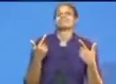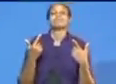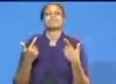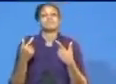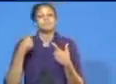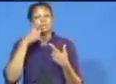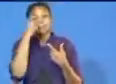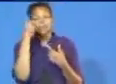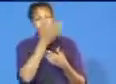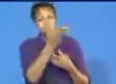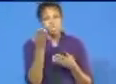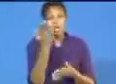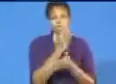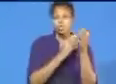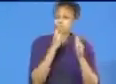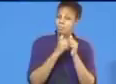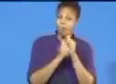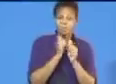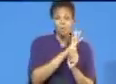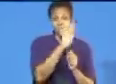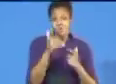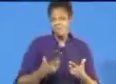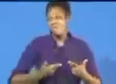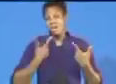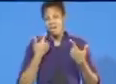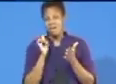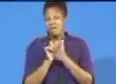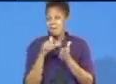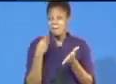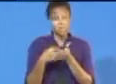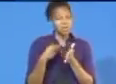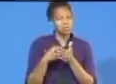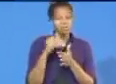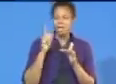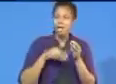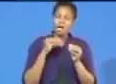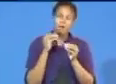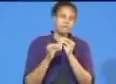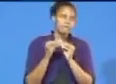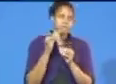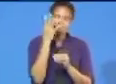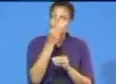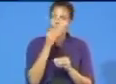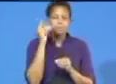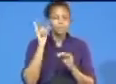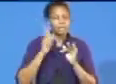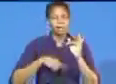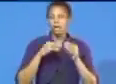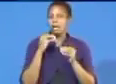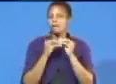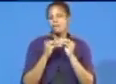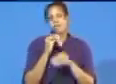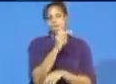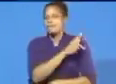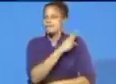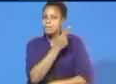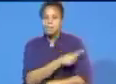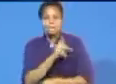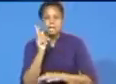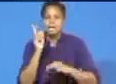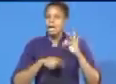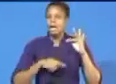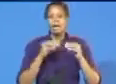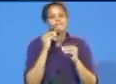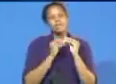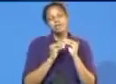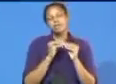because there are some problems in your life that money can fix, and beauty can fix, and pharmacy can fix. Only God